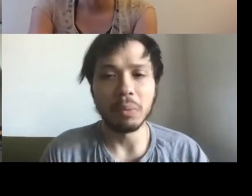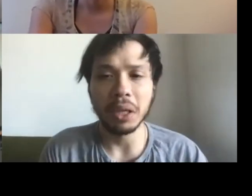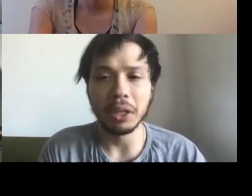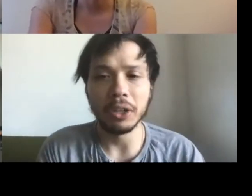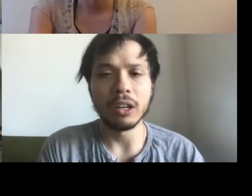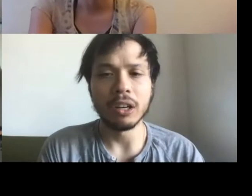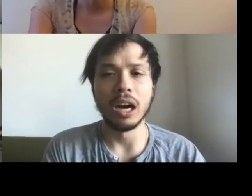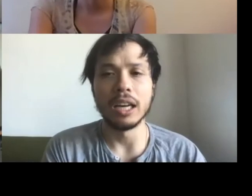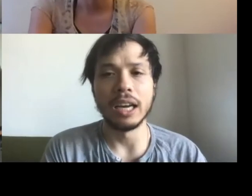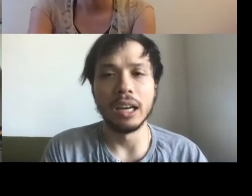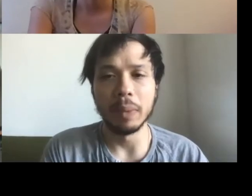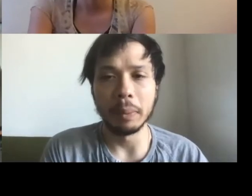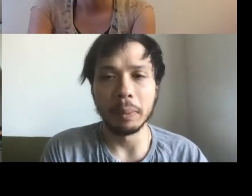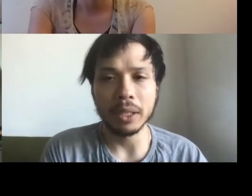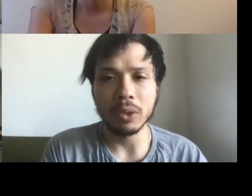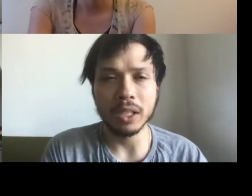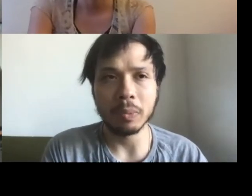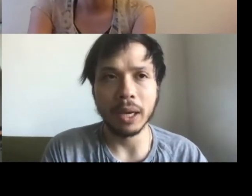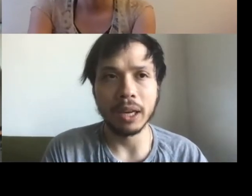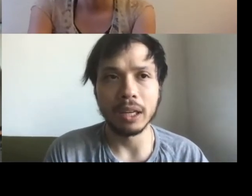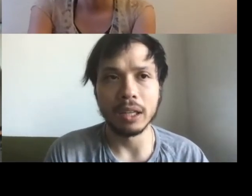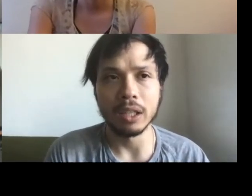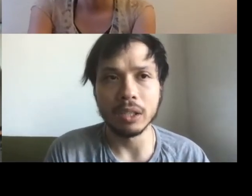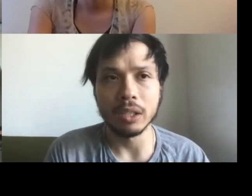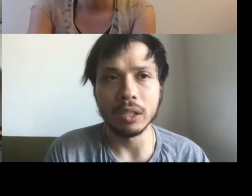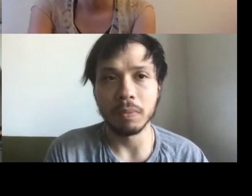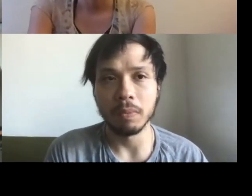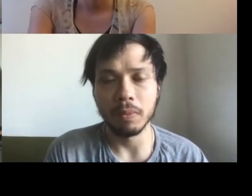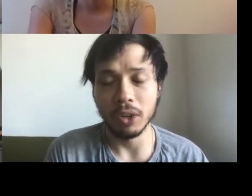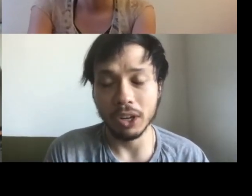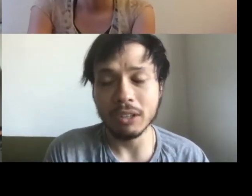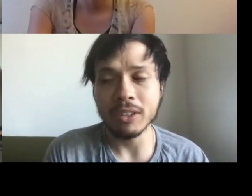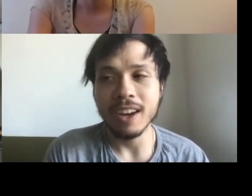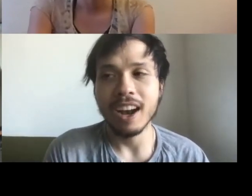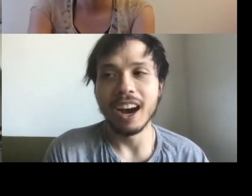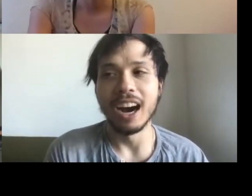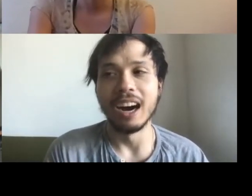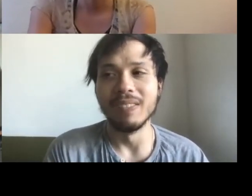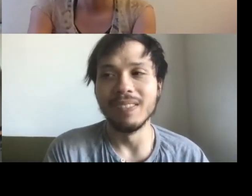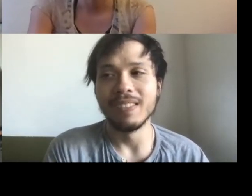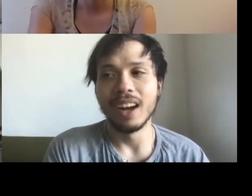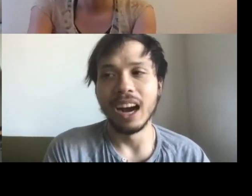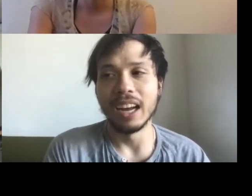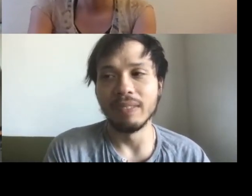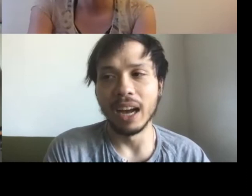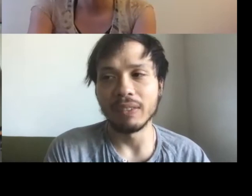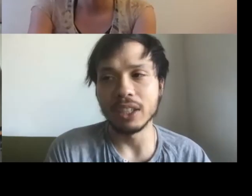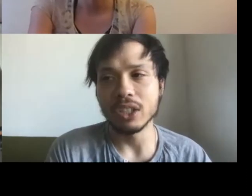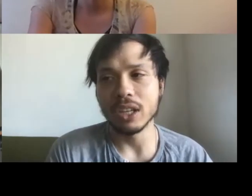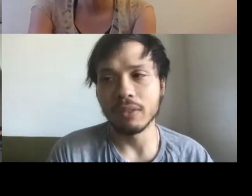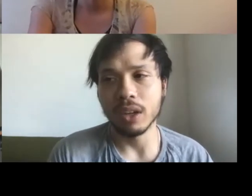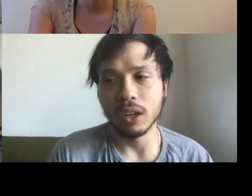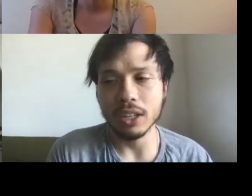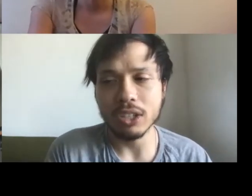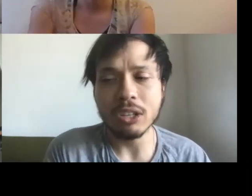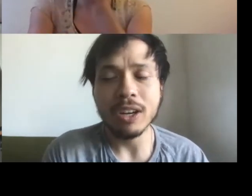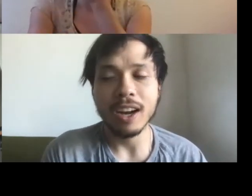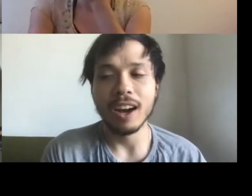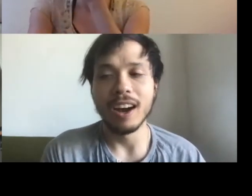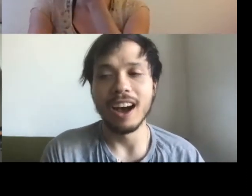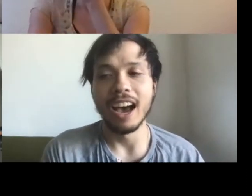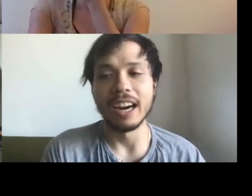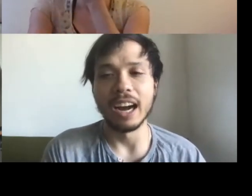Hi, I'm Peter. I am a mixed race man in his 30s. I am half Asian, half